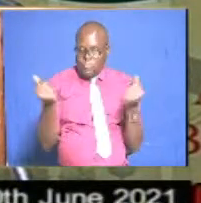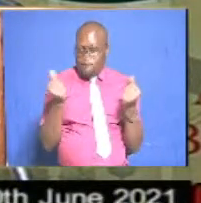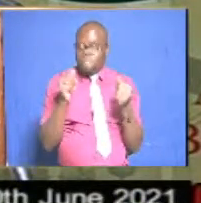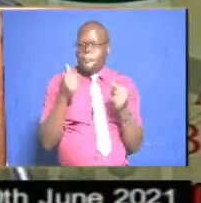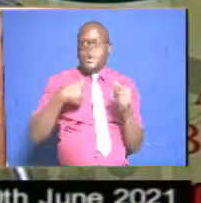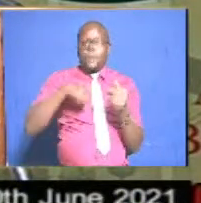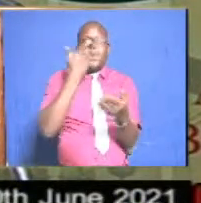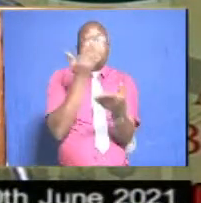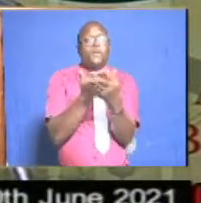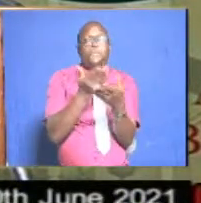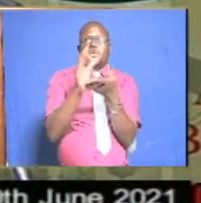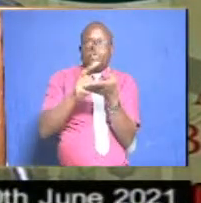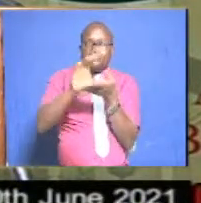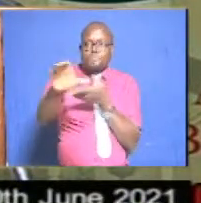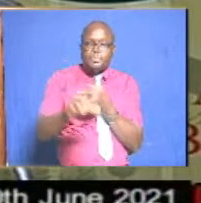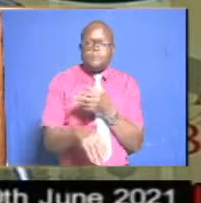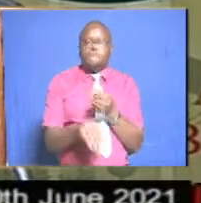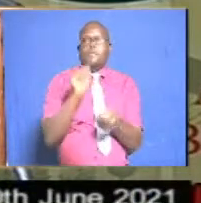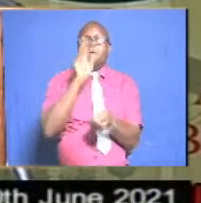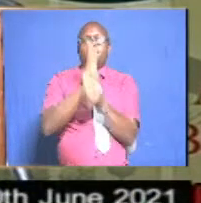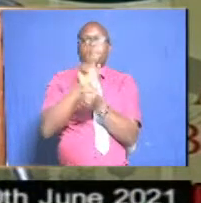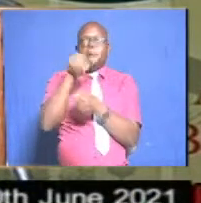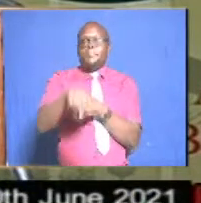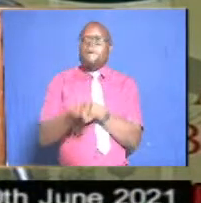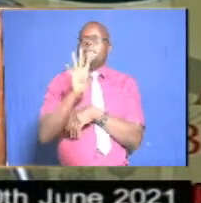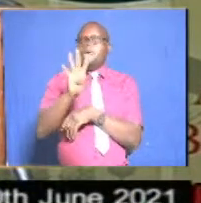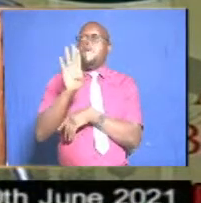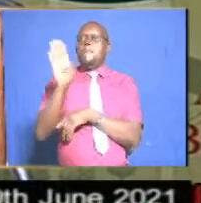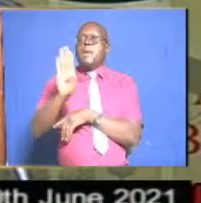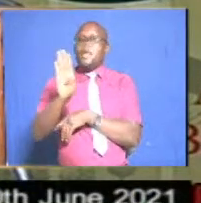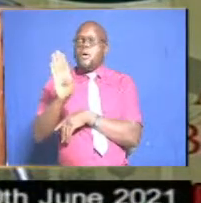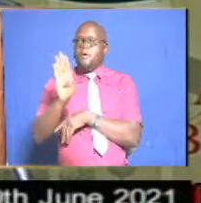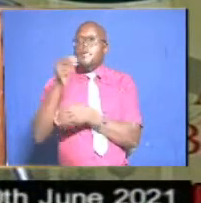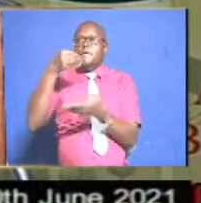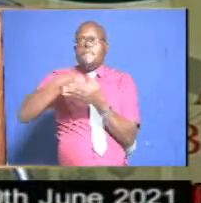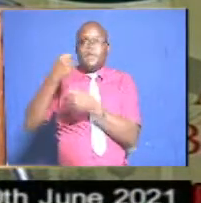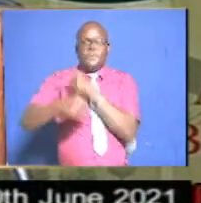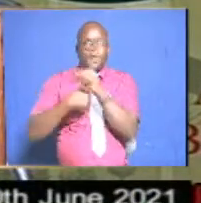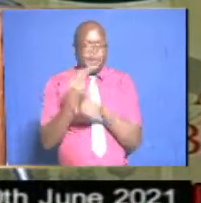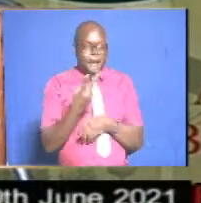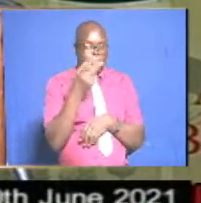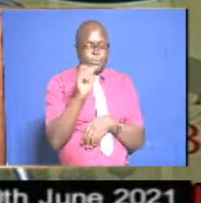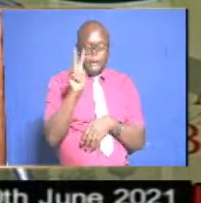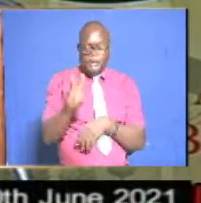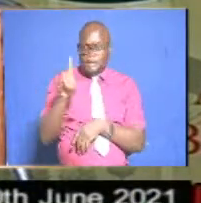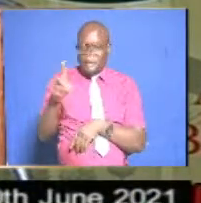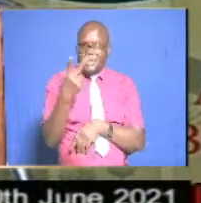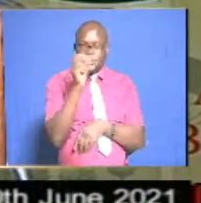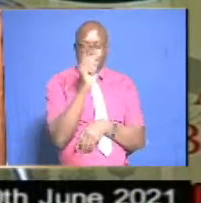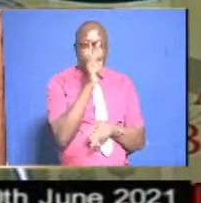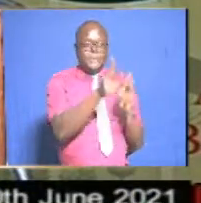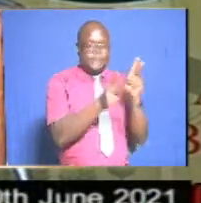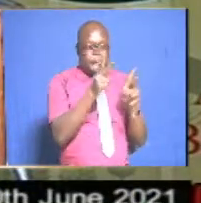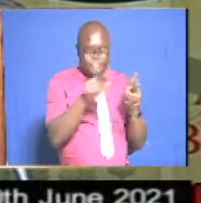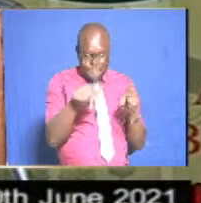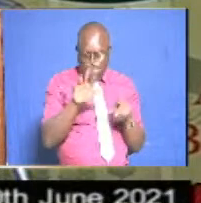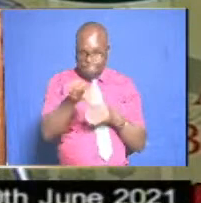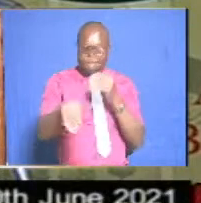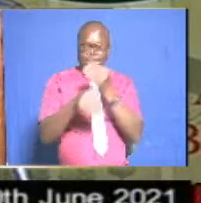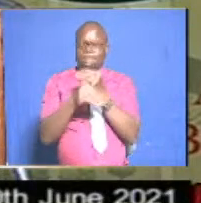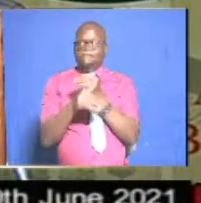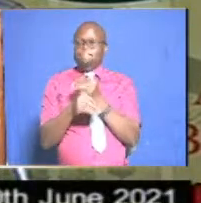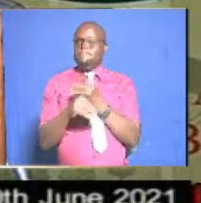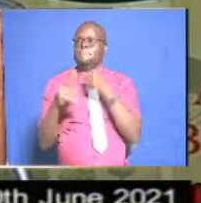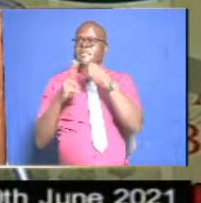propose to allocate Kenya shilling 14.3 billion in the financial 2021-22. This is in addition to Kenya